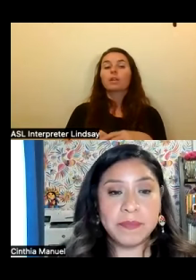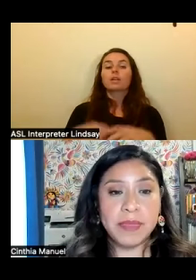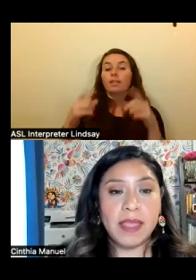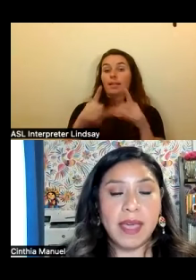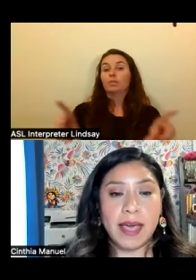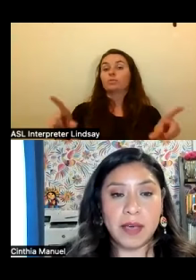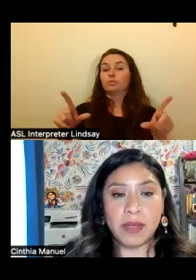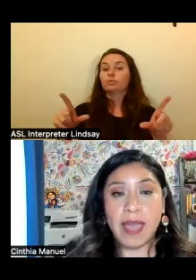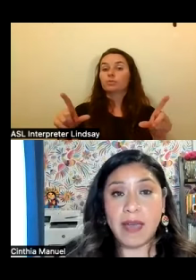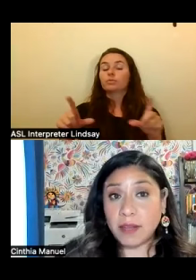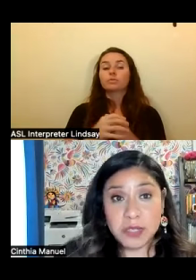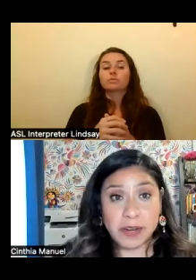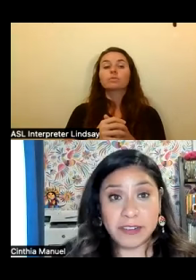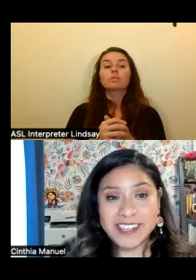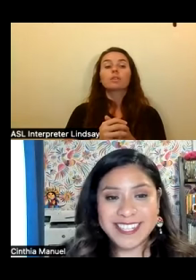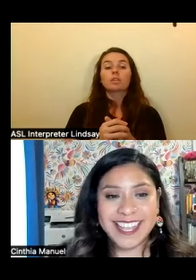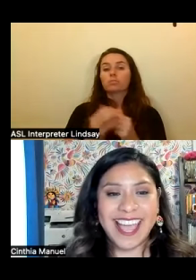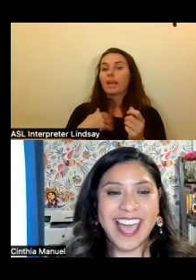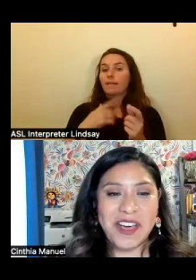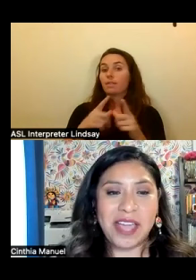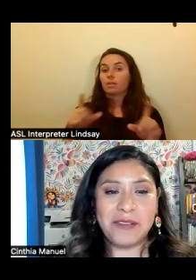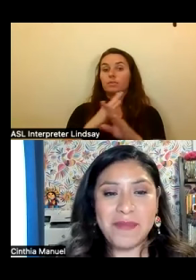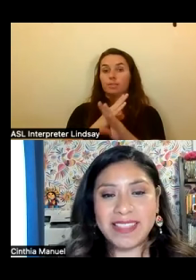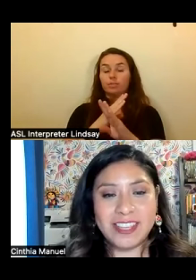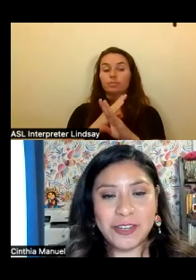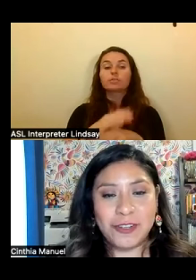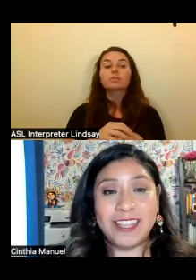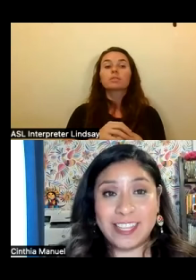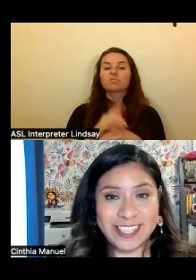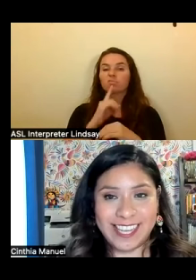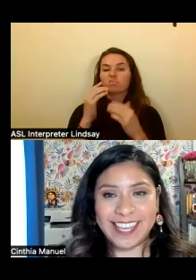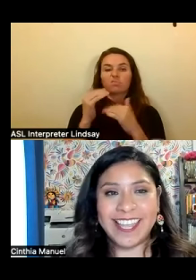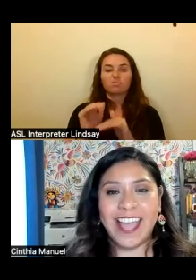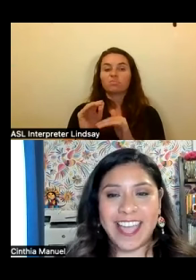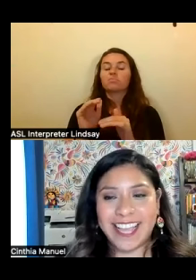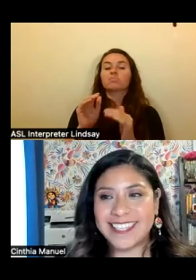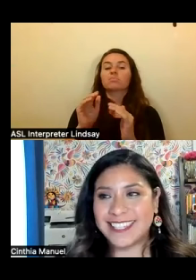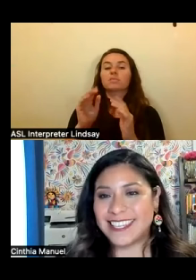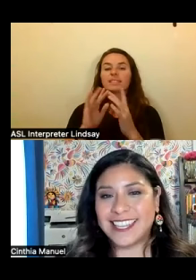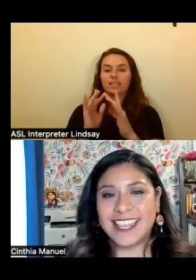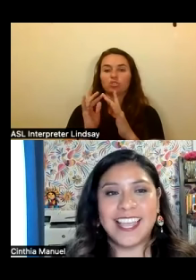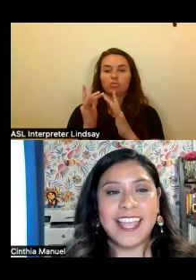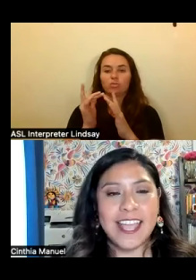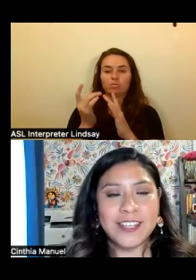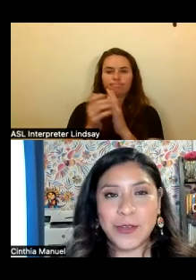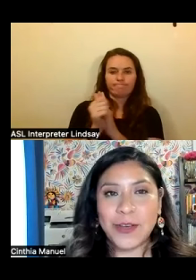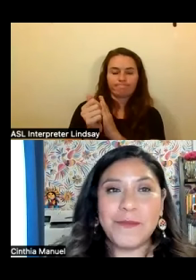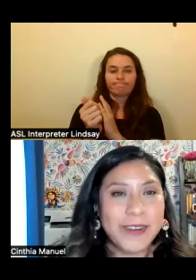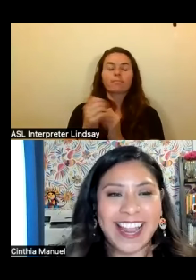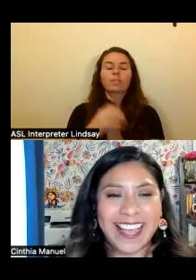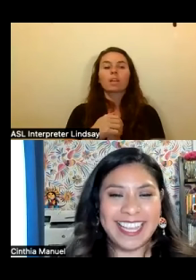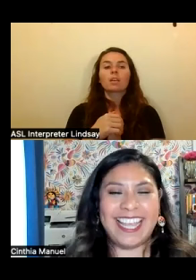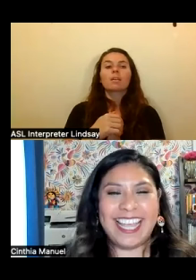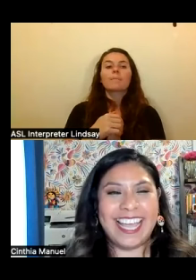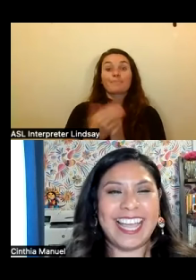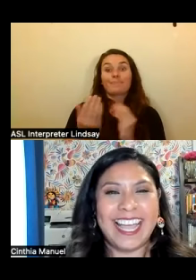language. We have language barriers and limited digital literacy. Next. So more